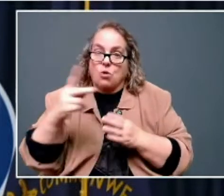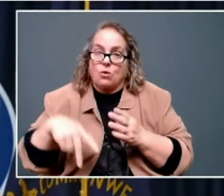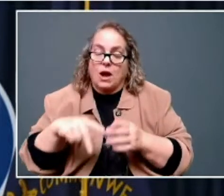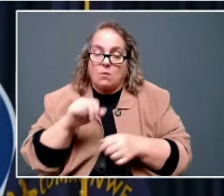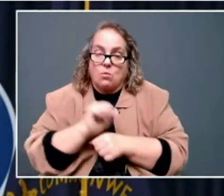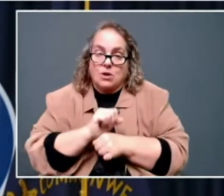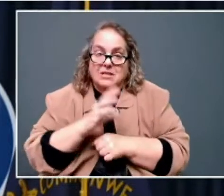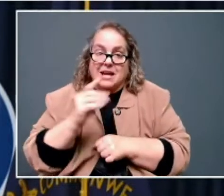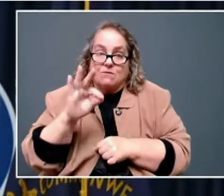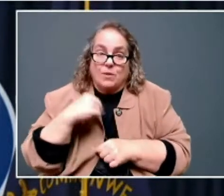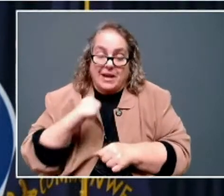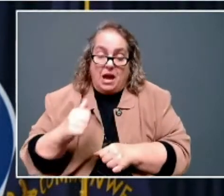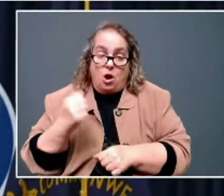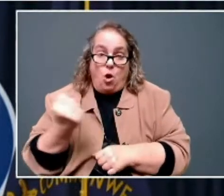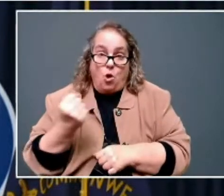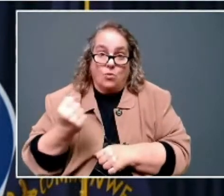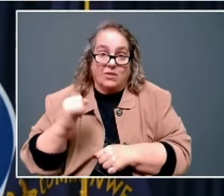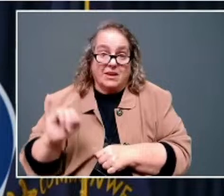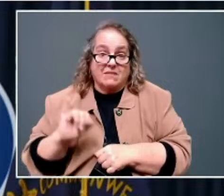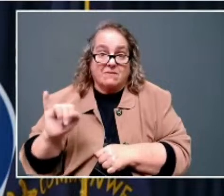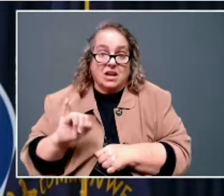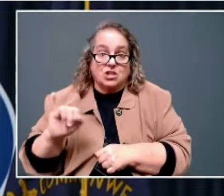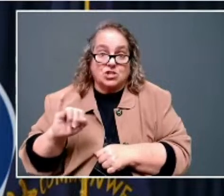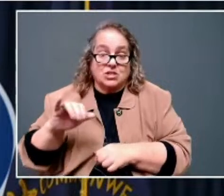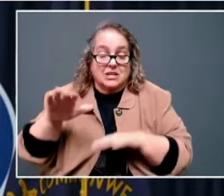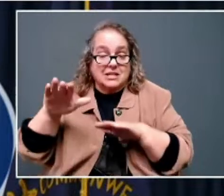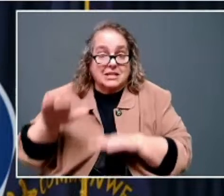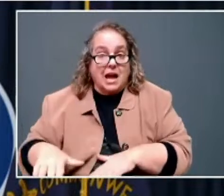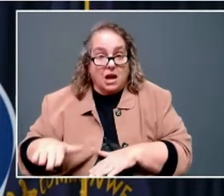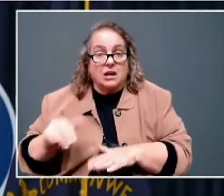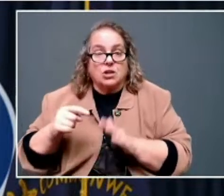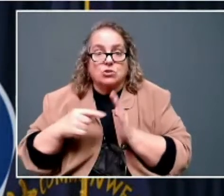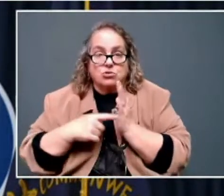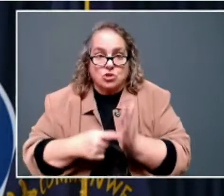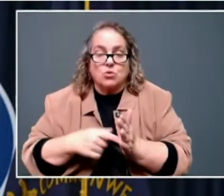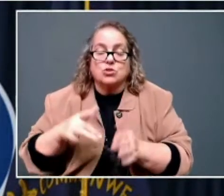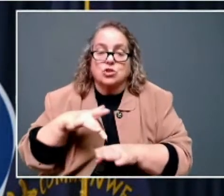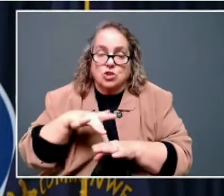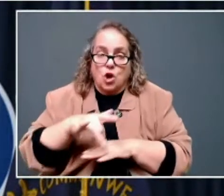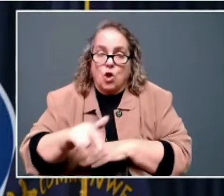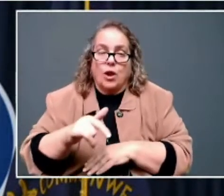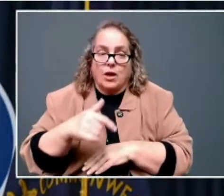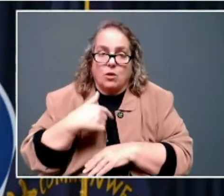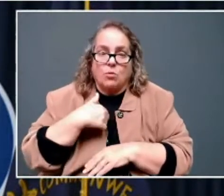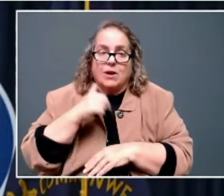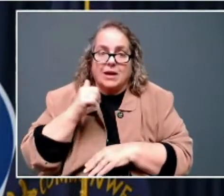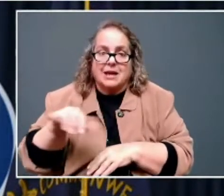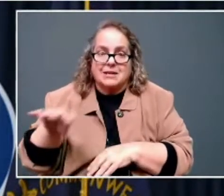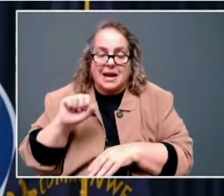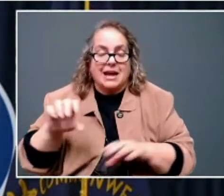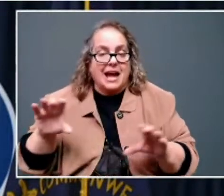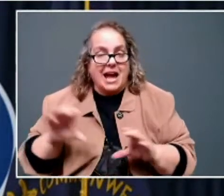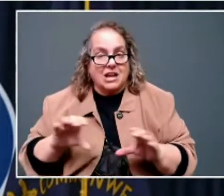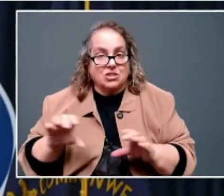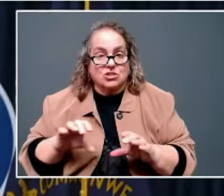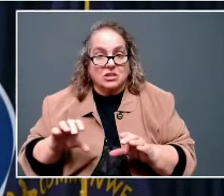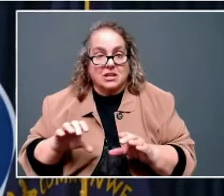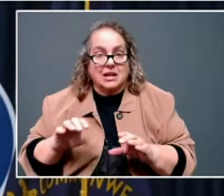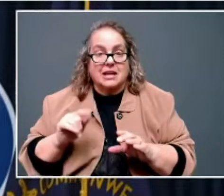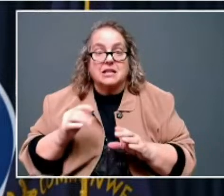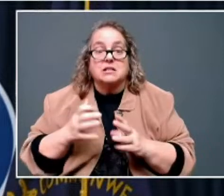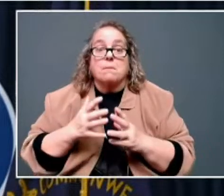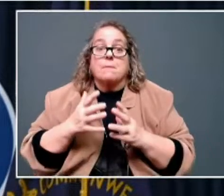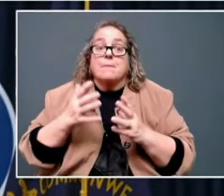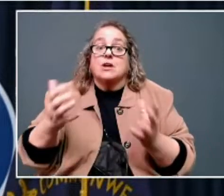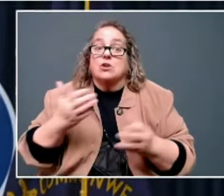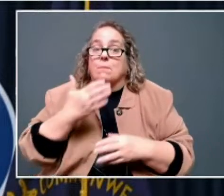down, it will show that it is a very good early indicator that can then spur action. So it is much better